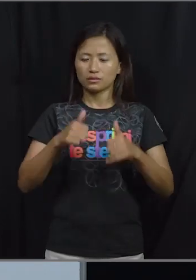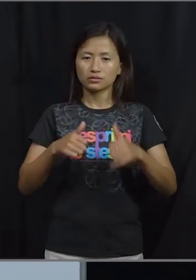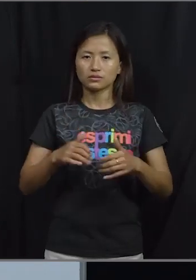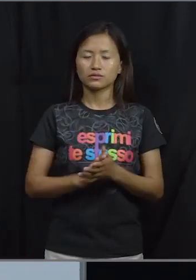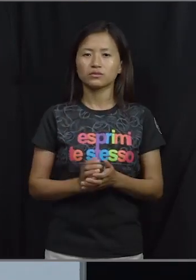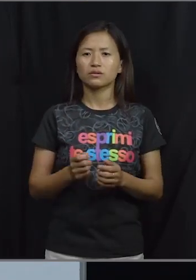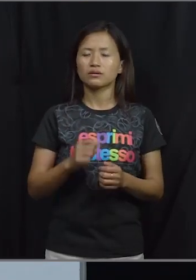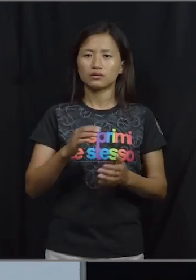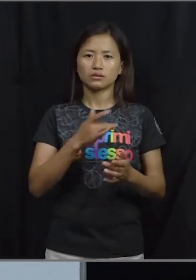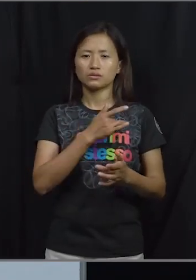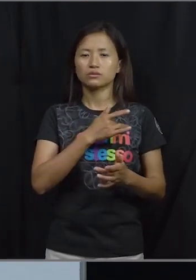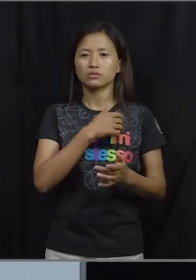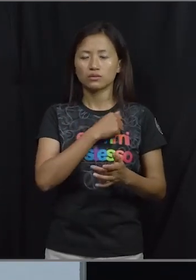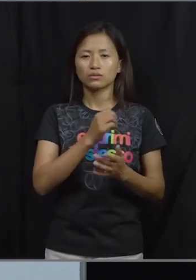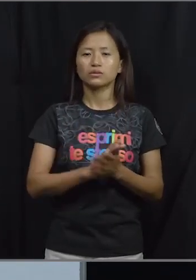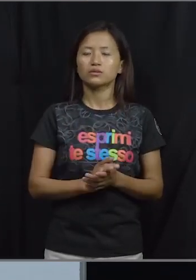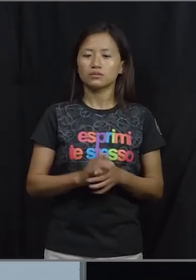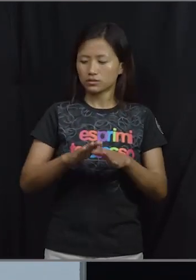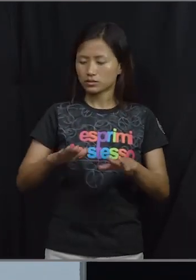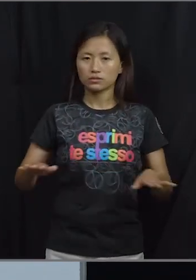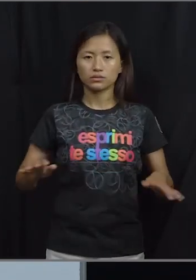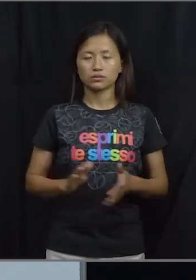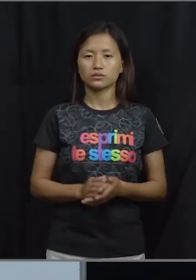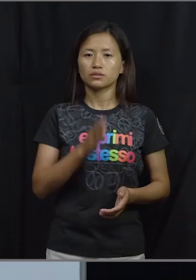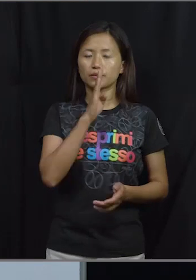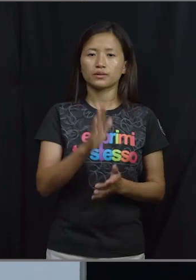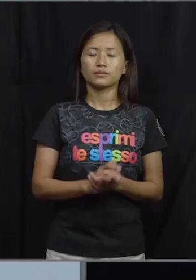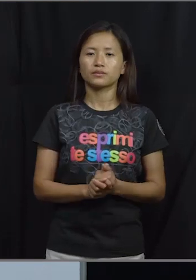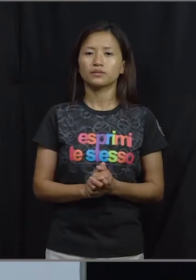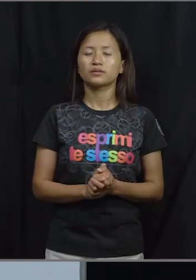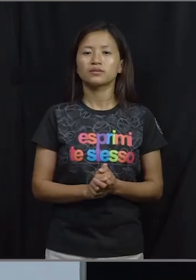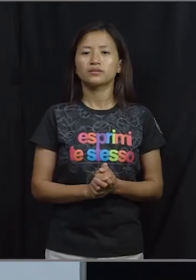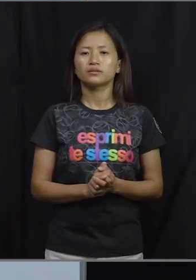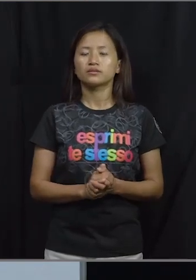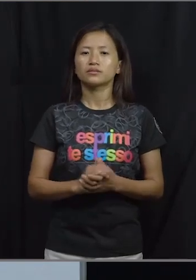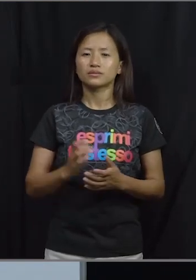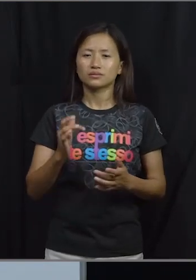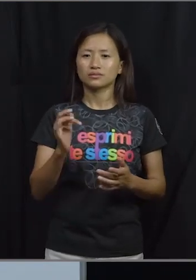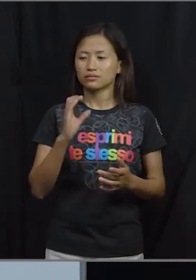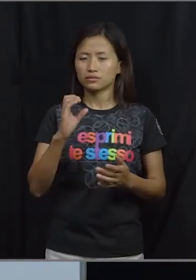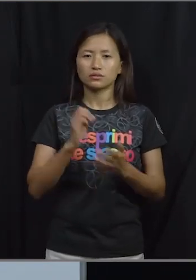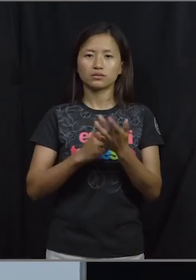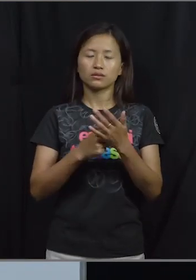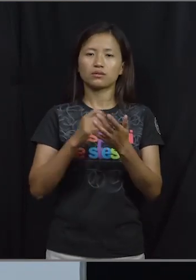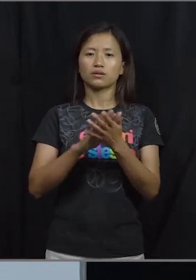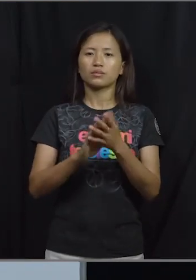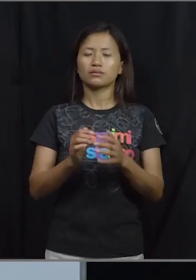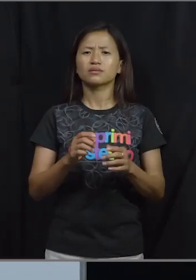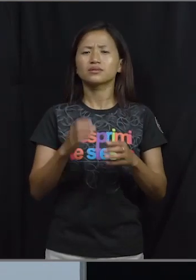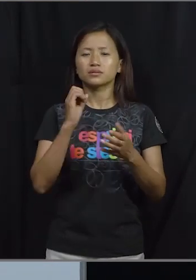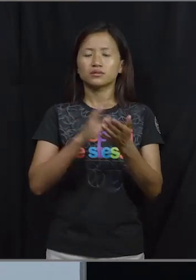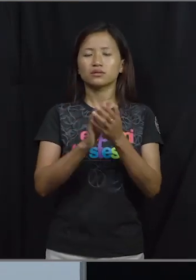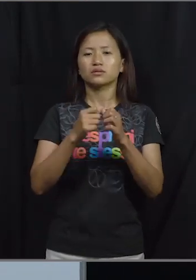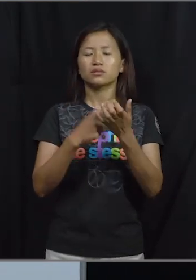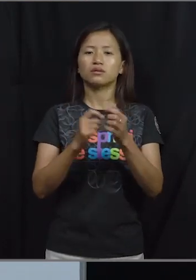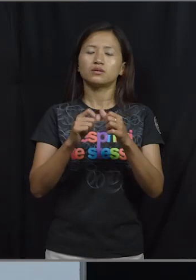life, then the children will also become you know, they'll have criminal characteristics. But as